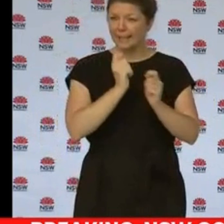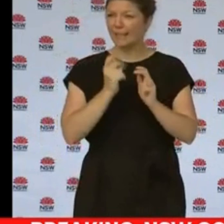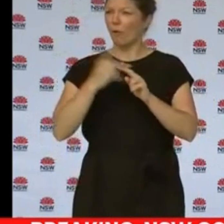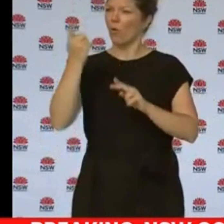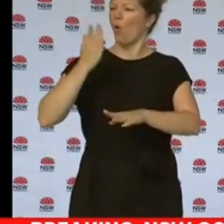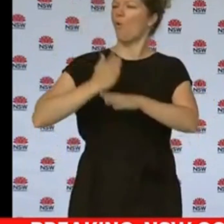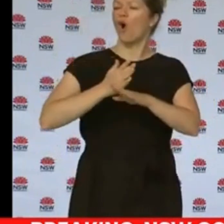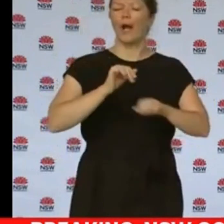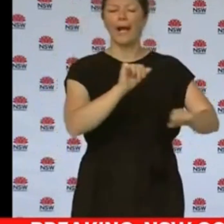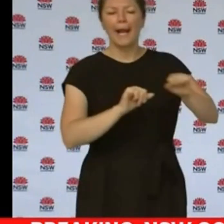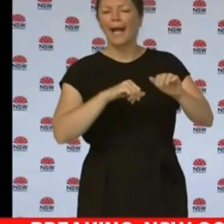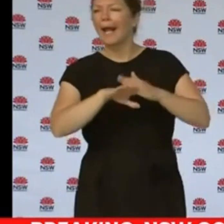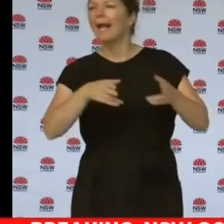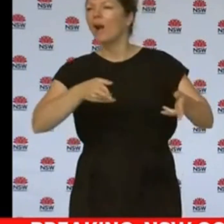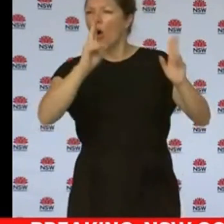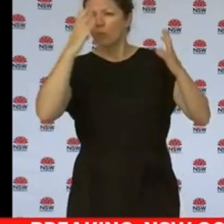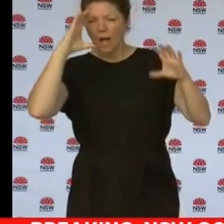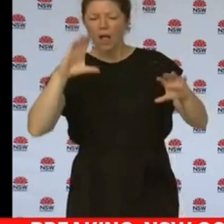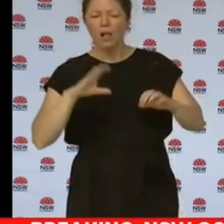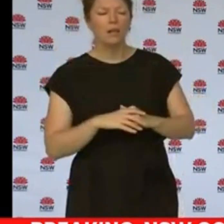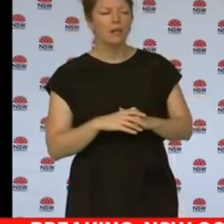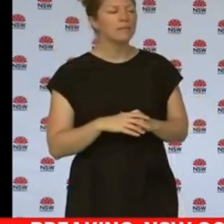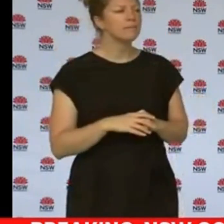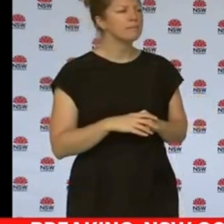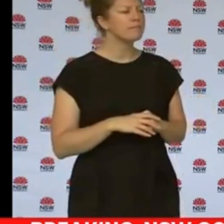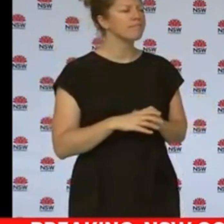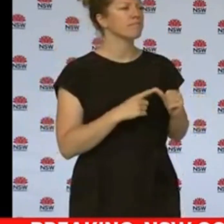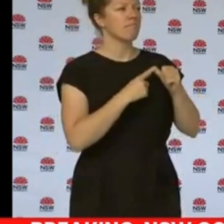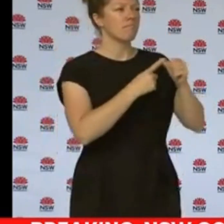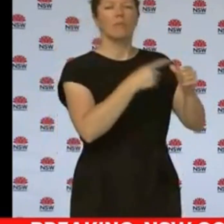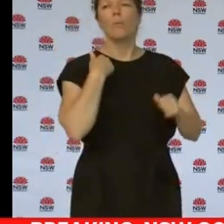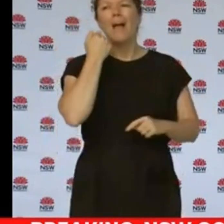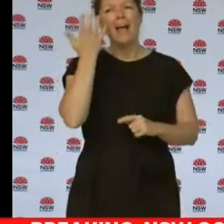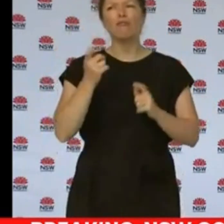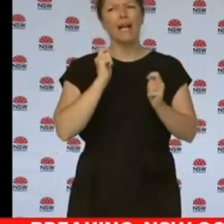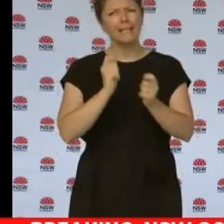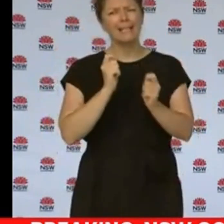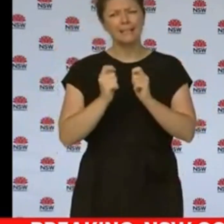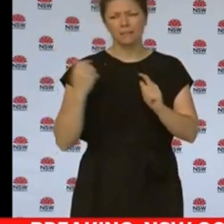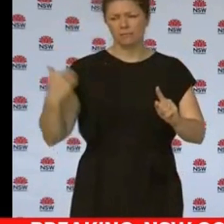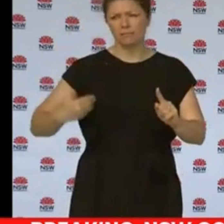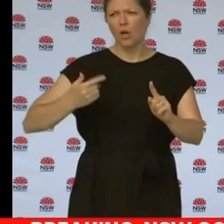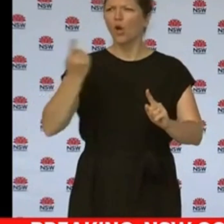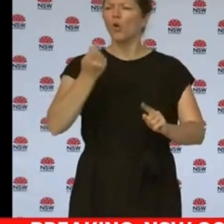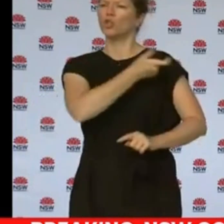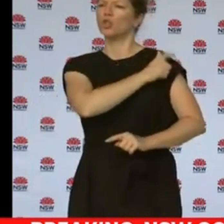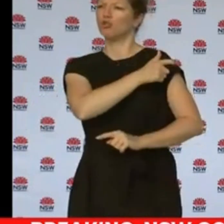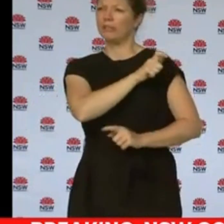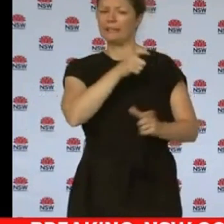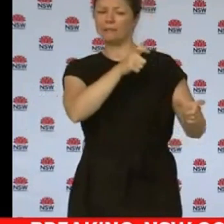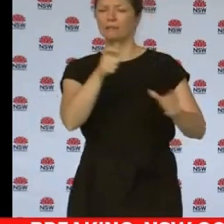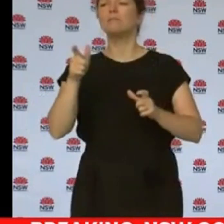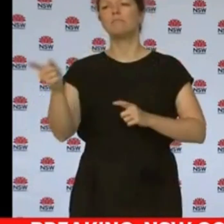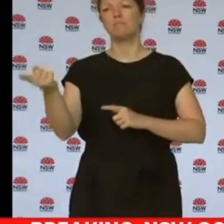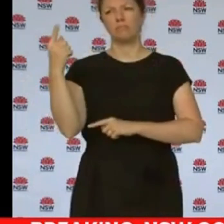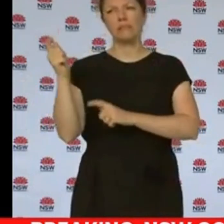January 21, or has that been brought forward? So the daily, we are doing daily testing. We have been doing daily testing for security guards,